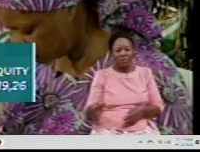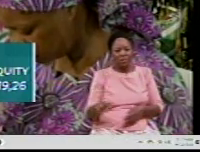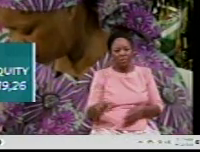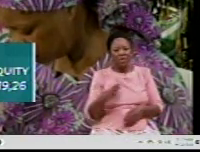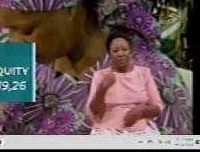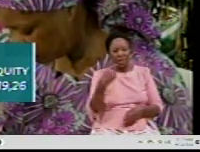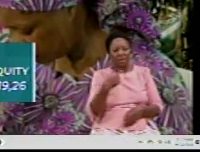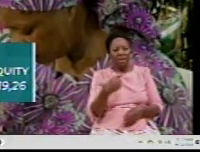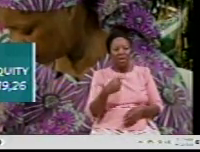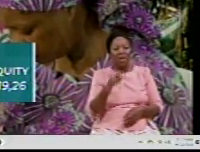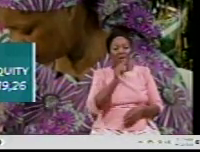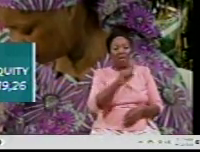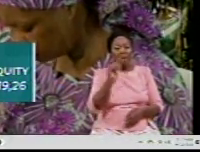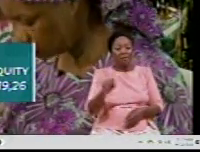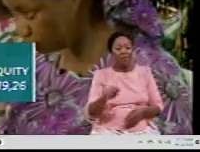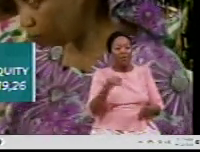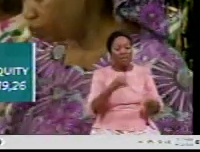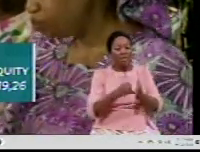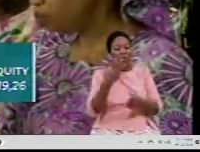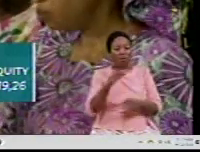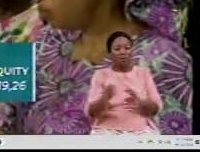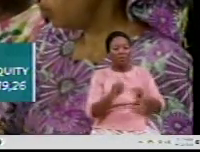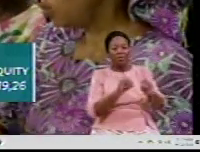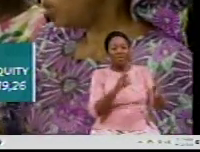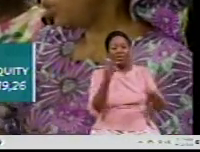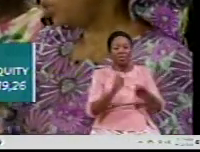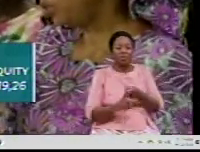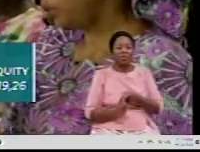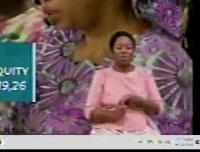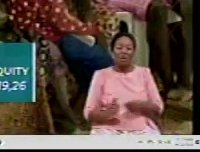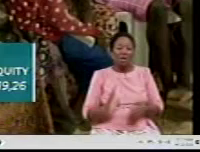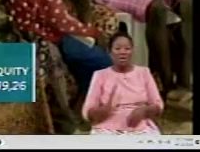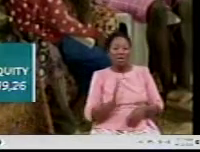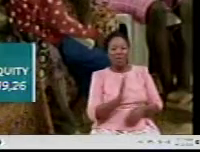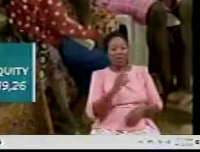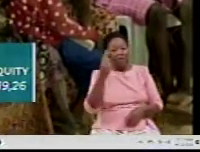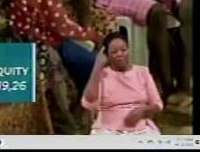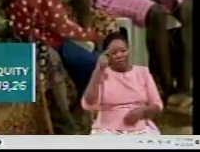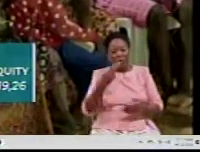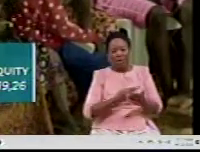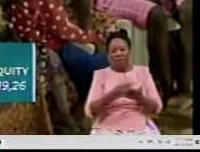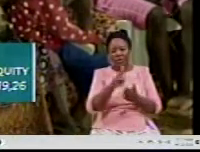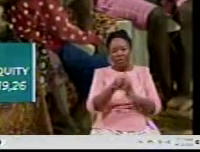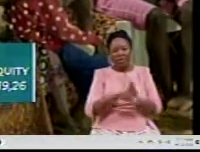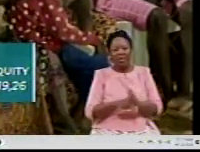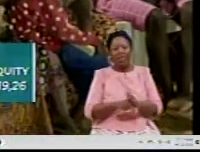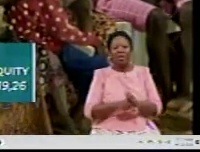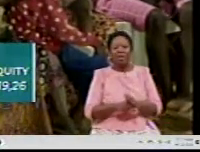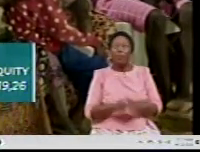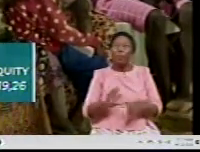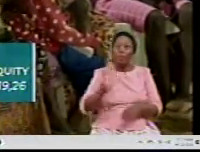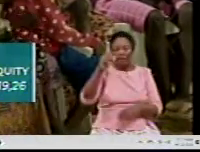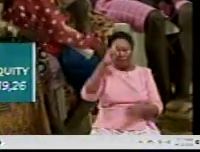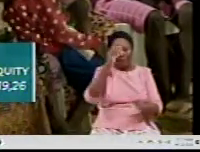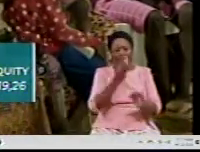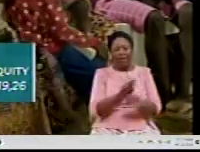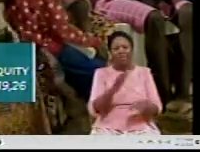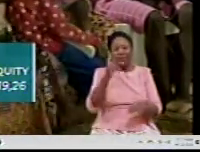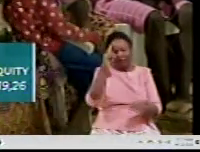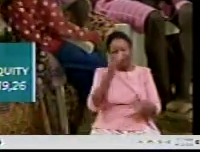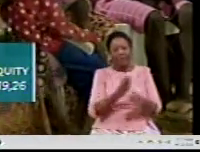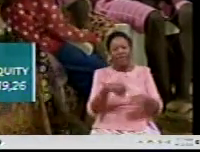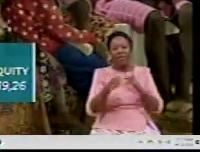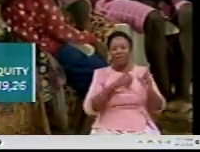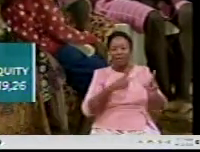therefore, it was imputed unto him for righteousness. His faith in the Lord, his